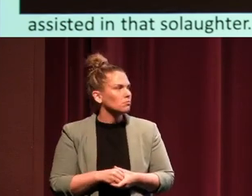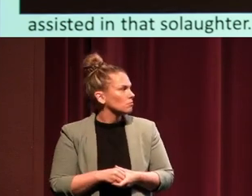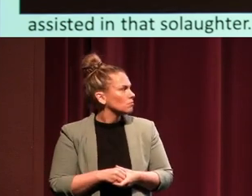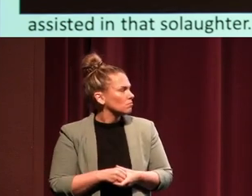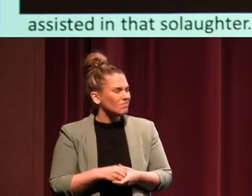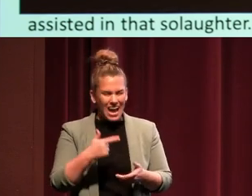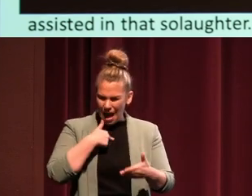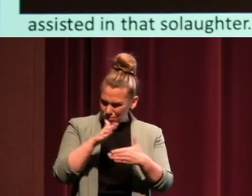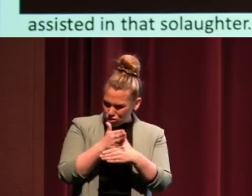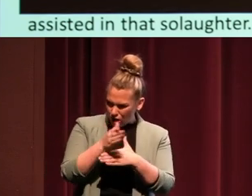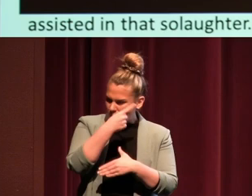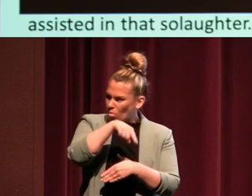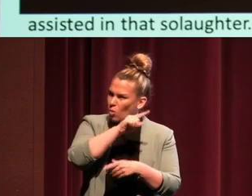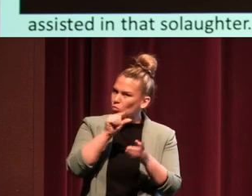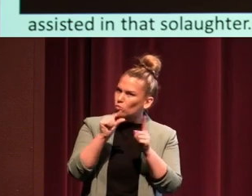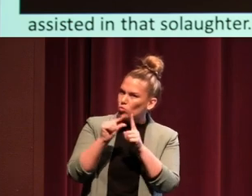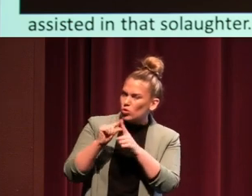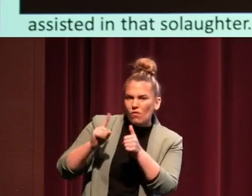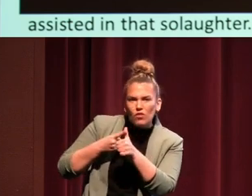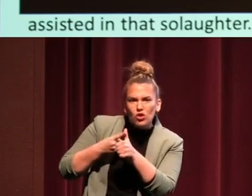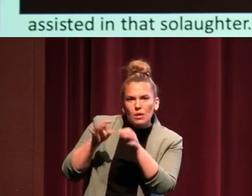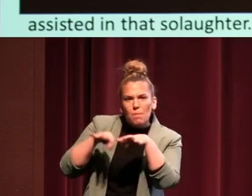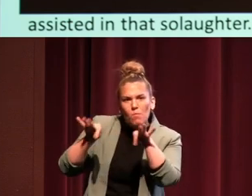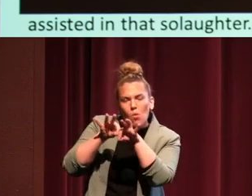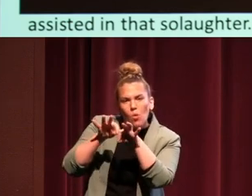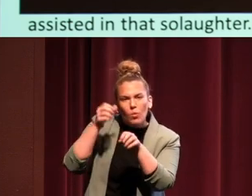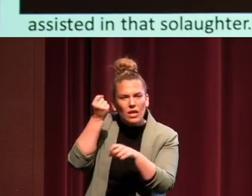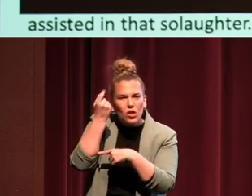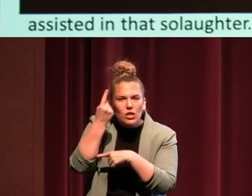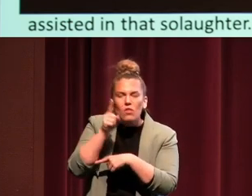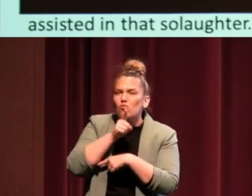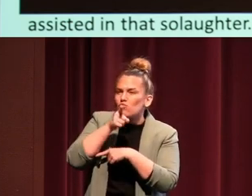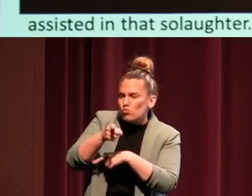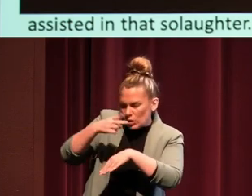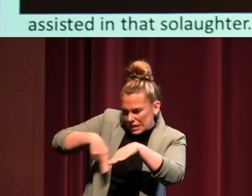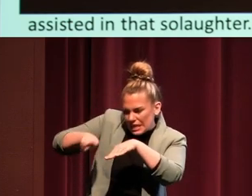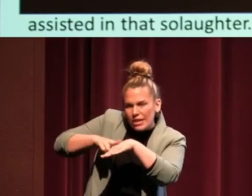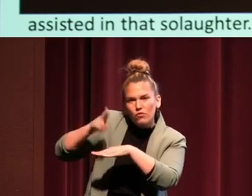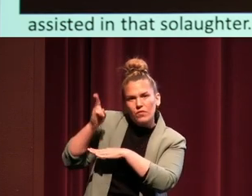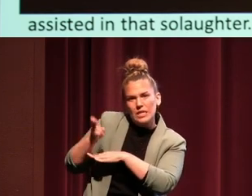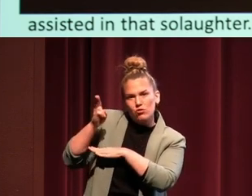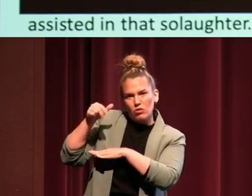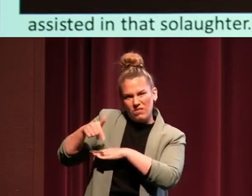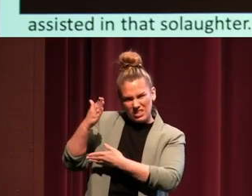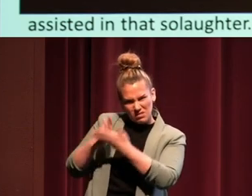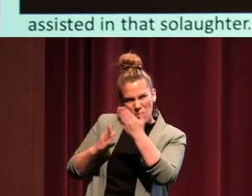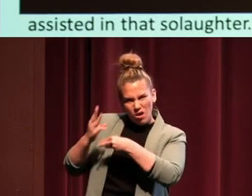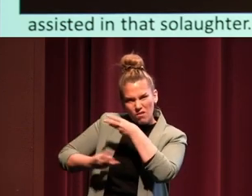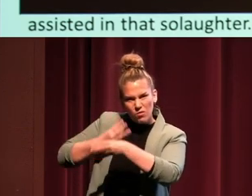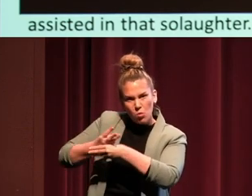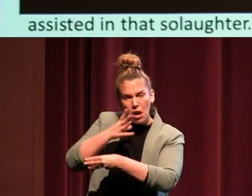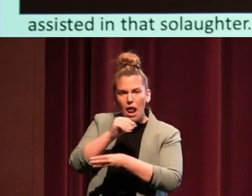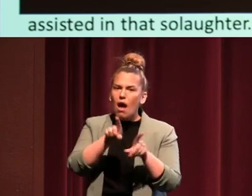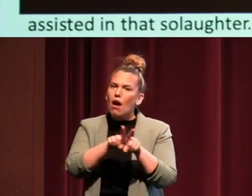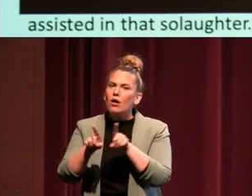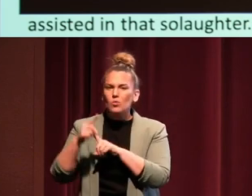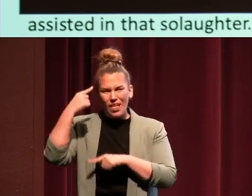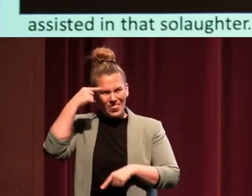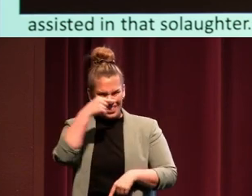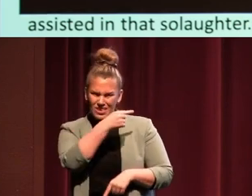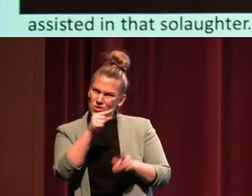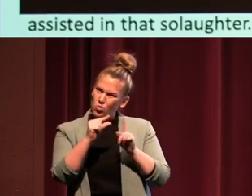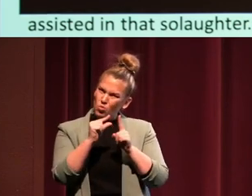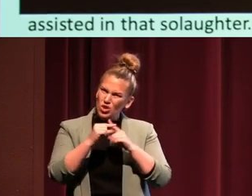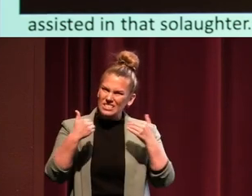I'm sharing these words first because it's important that we understand the true nature of our history in this part of the world, and also because I think that these words actually